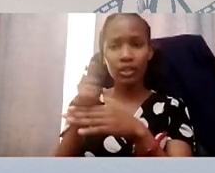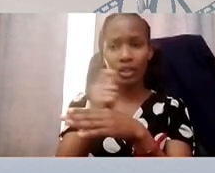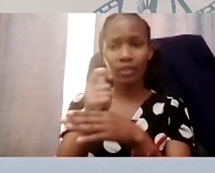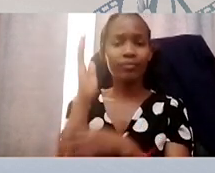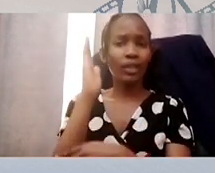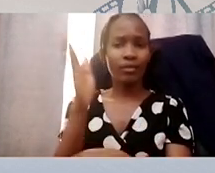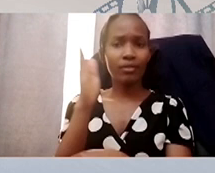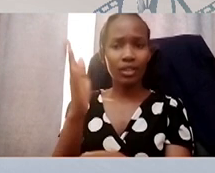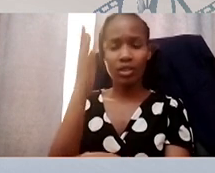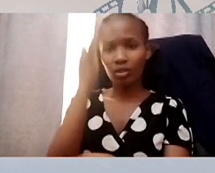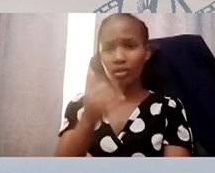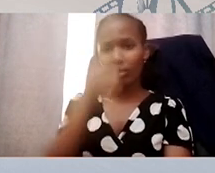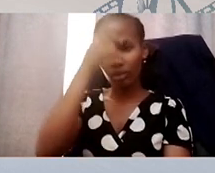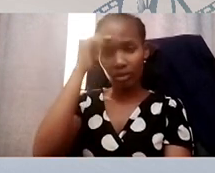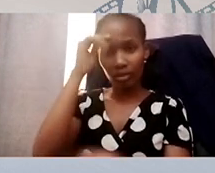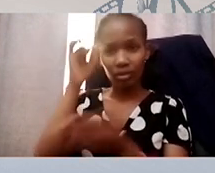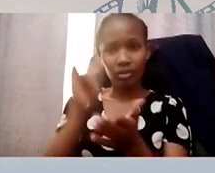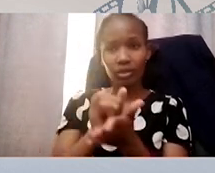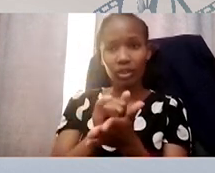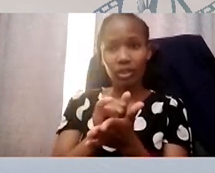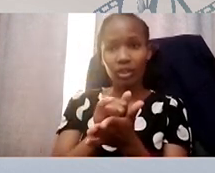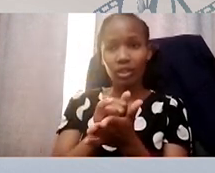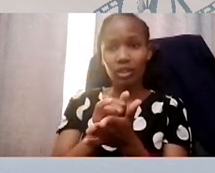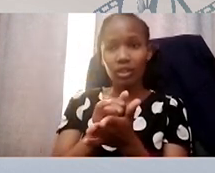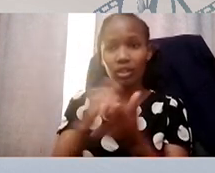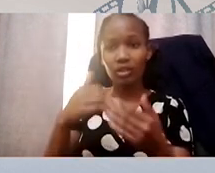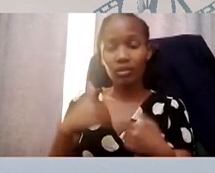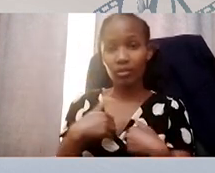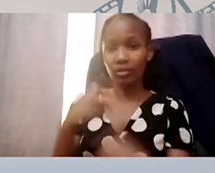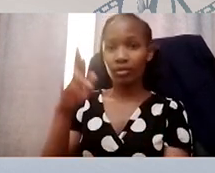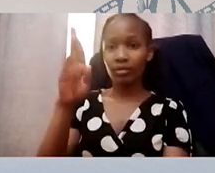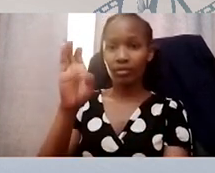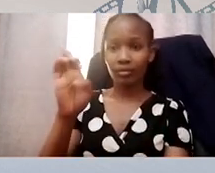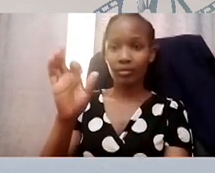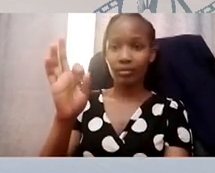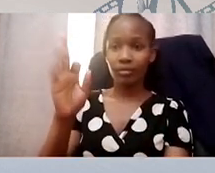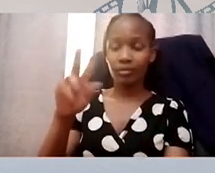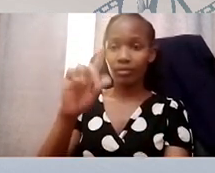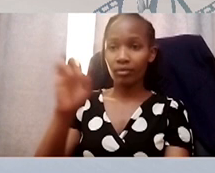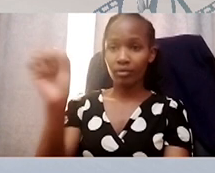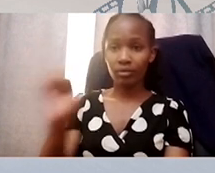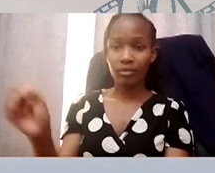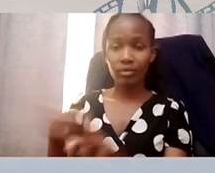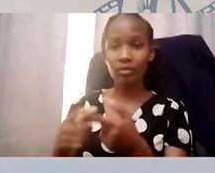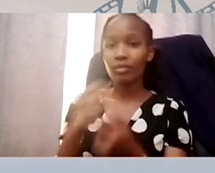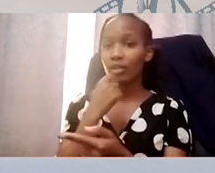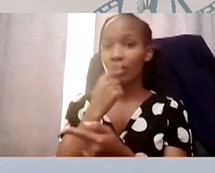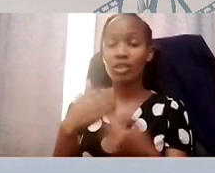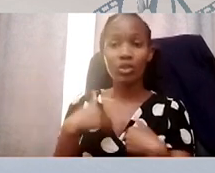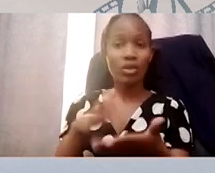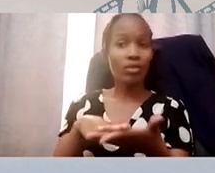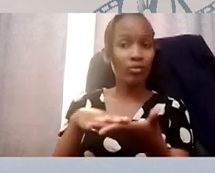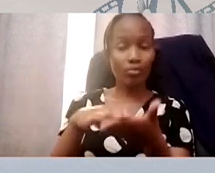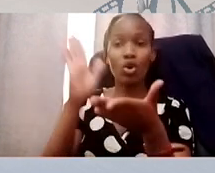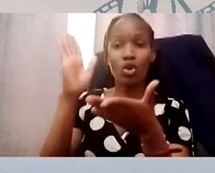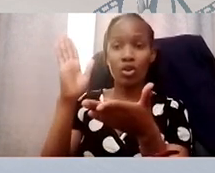the perception is that because they are refugees, they would tend to have more time on their hands. Notice I said the